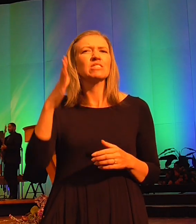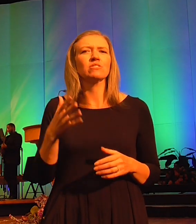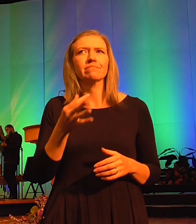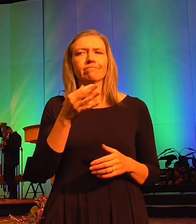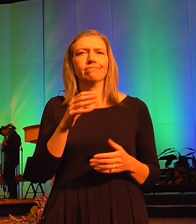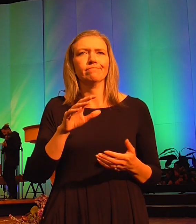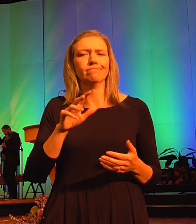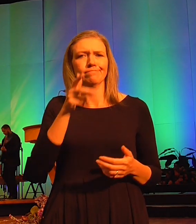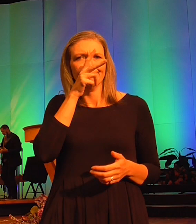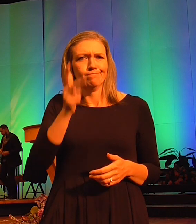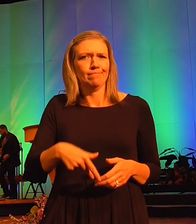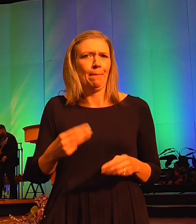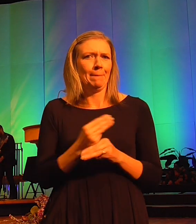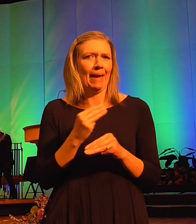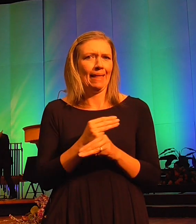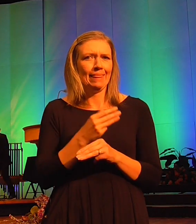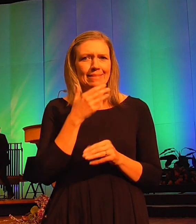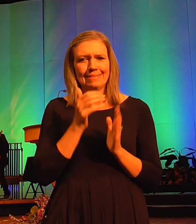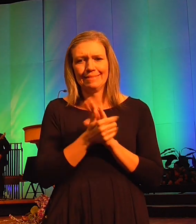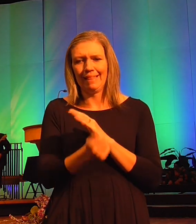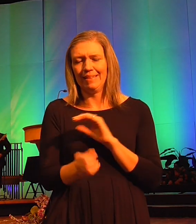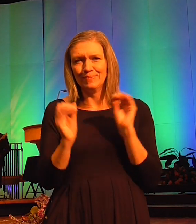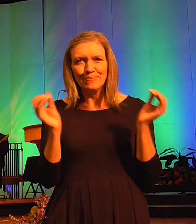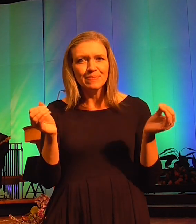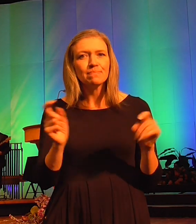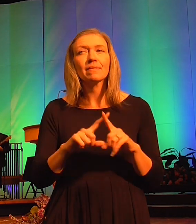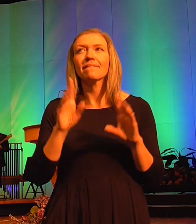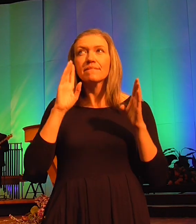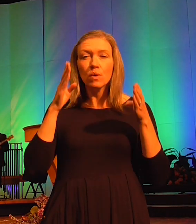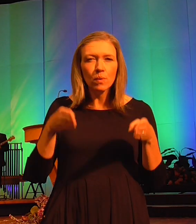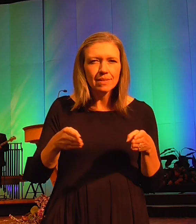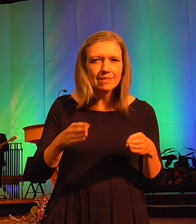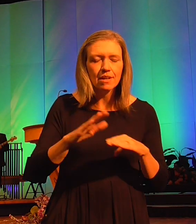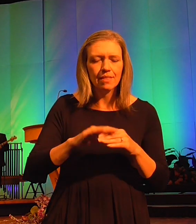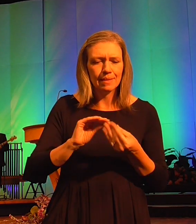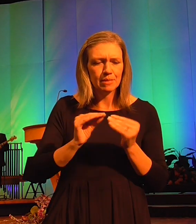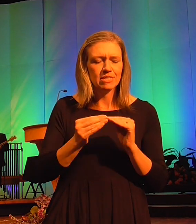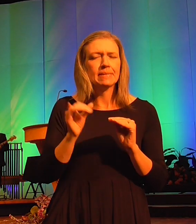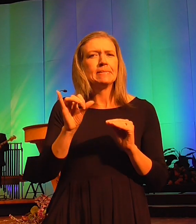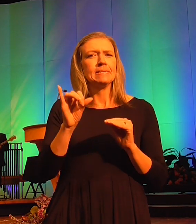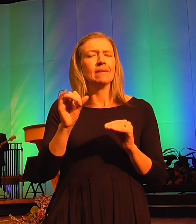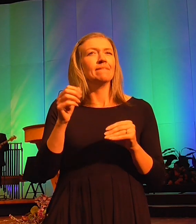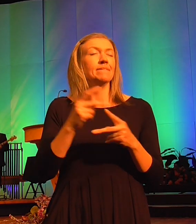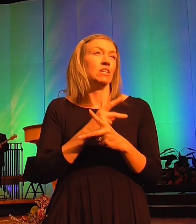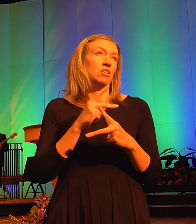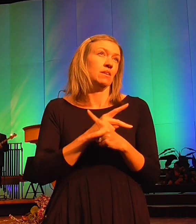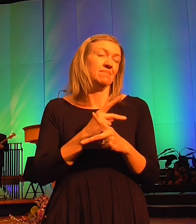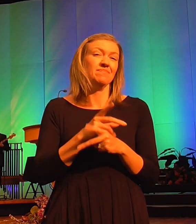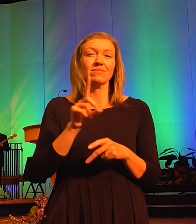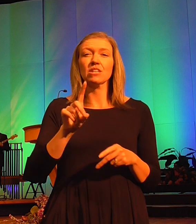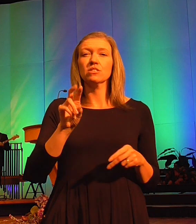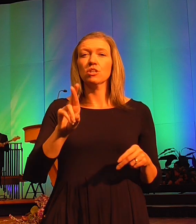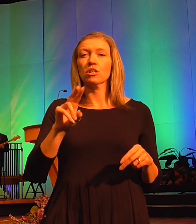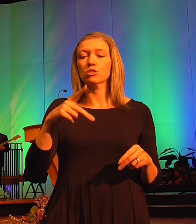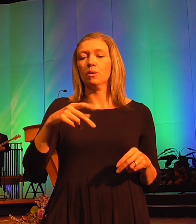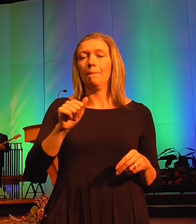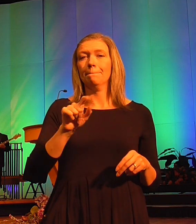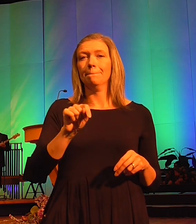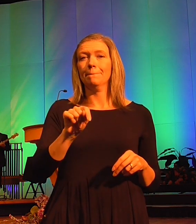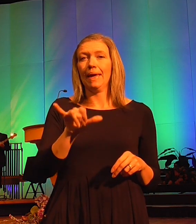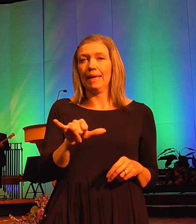we're terrible at math, but when we really focus in here, what we figure is that Dr. Patty Luckenbach has